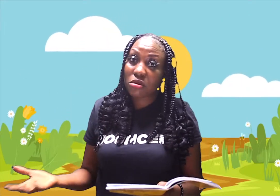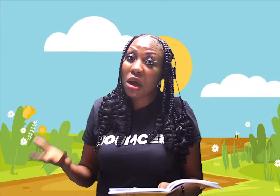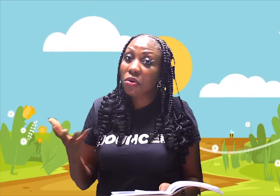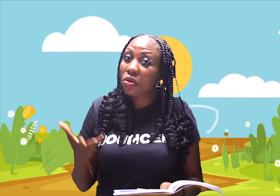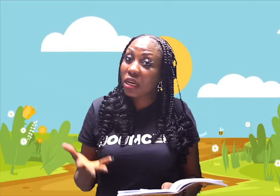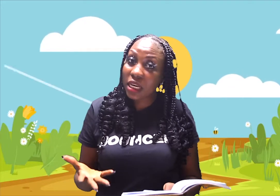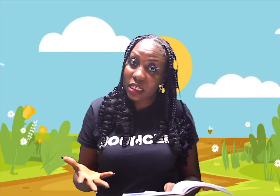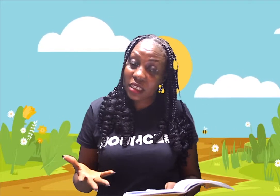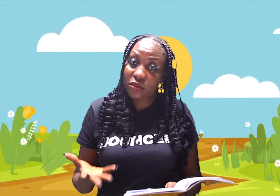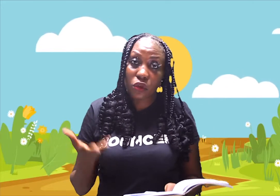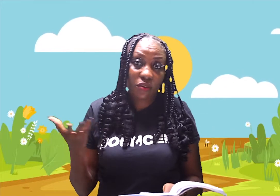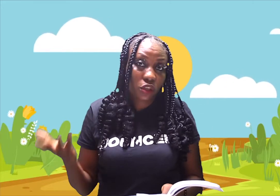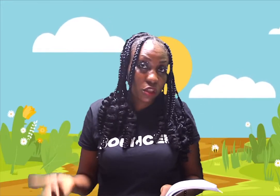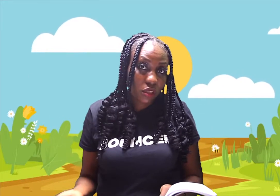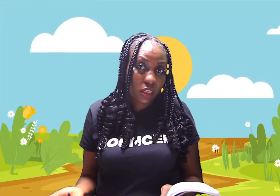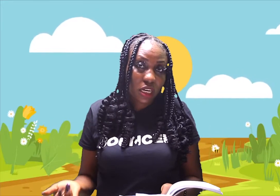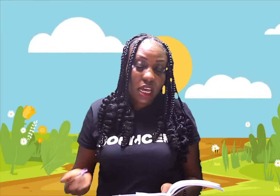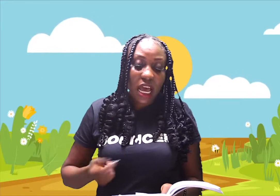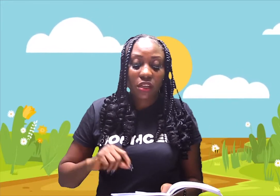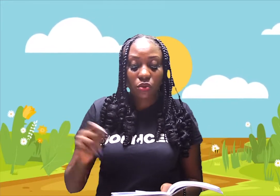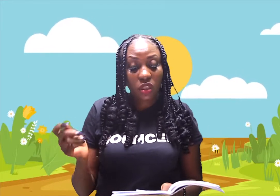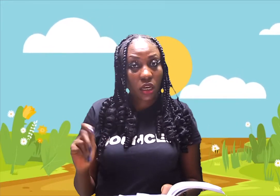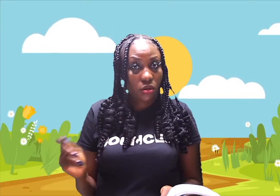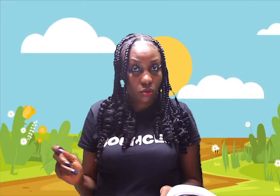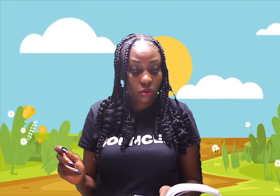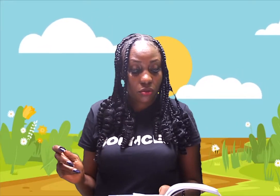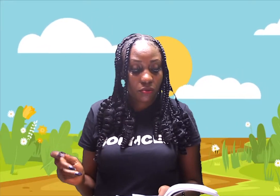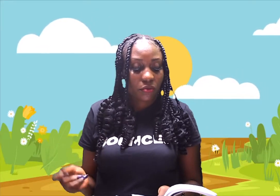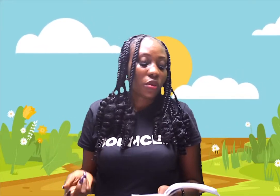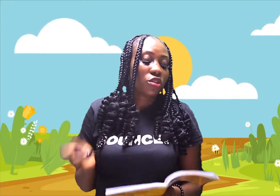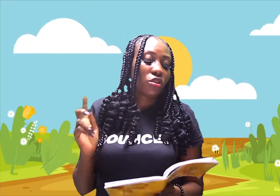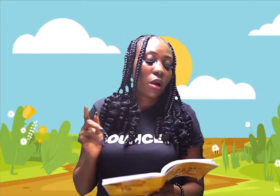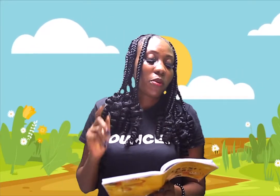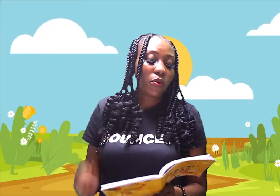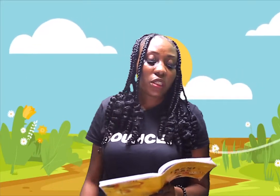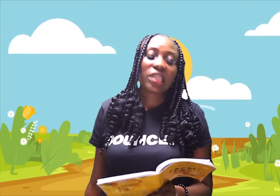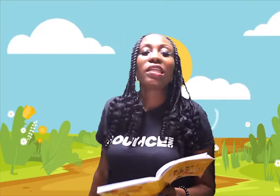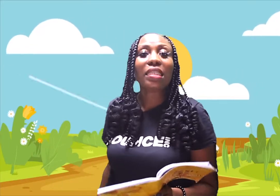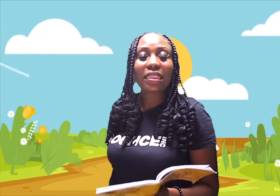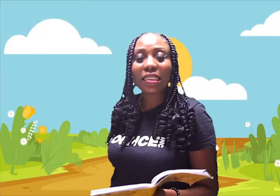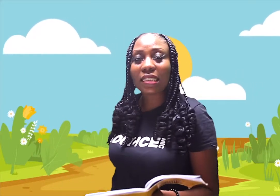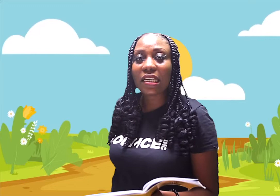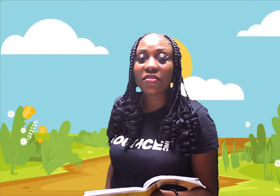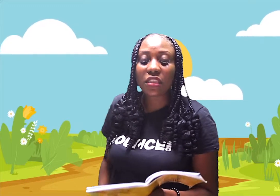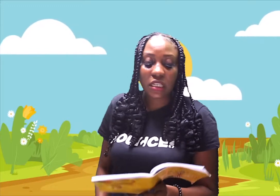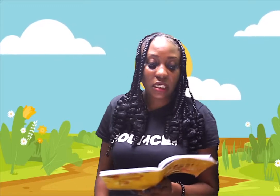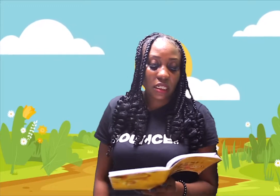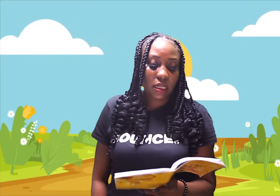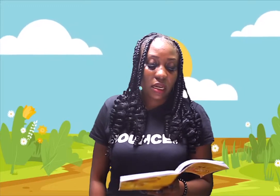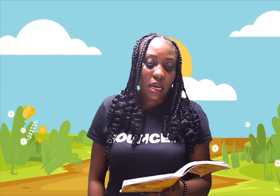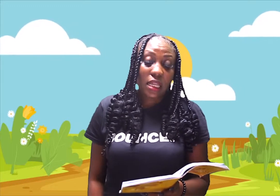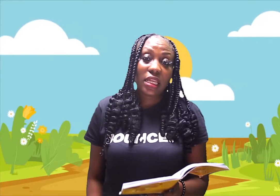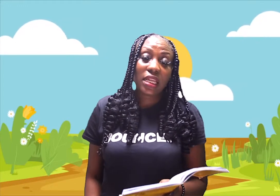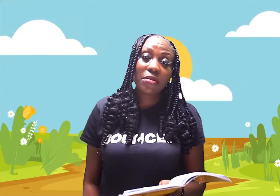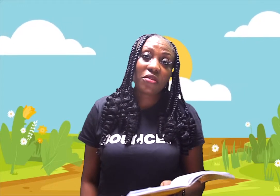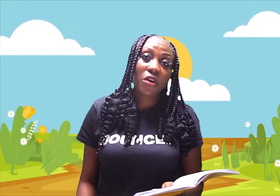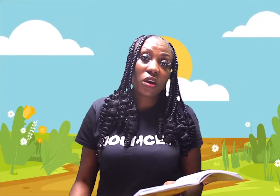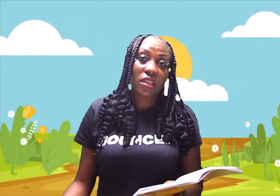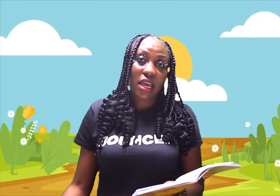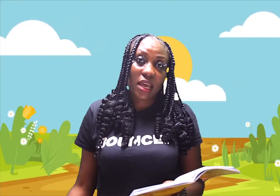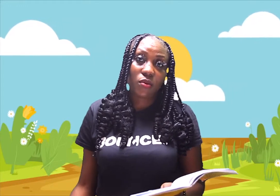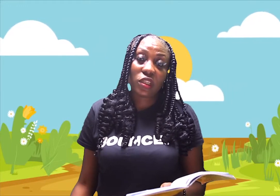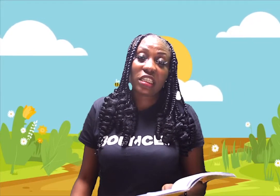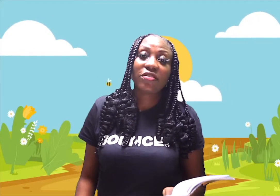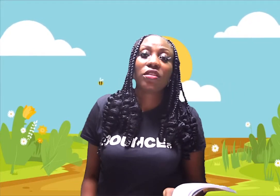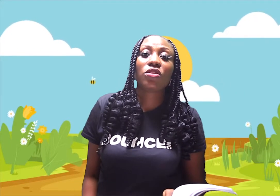meaning. So I'll go ahead if you have not studied and you'll take notes. So number one, Genesis 16 verse 13, the name of